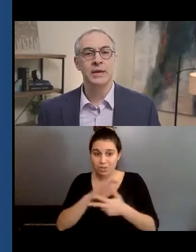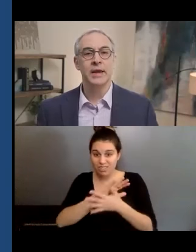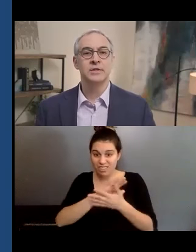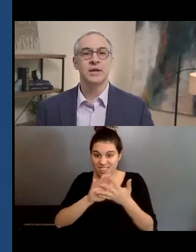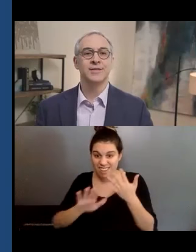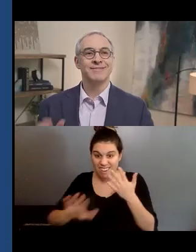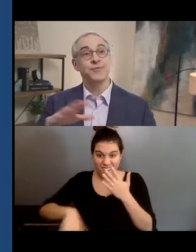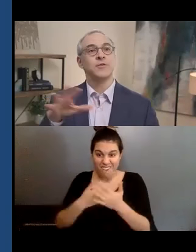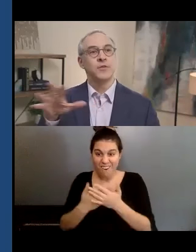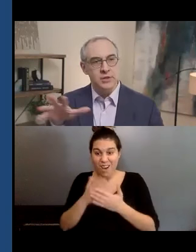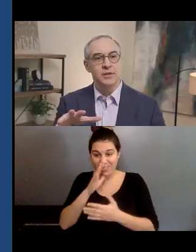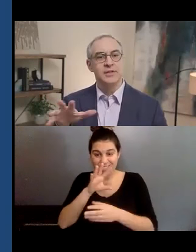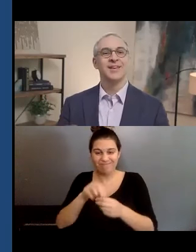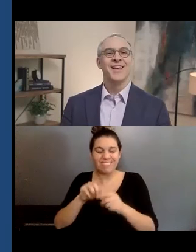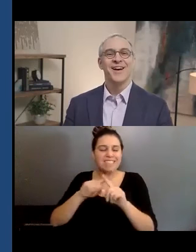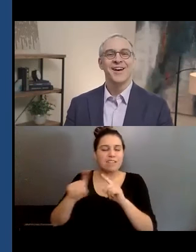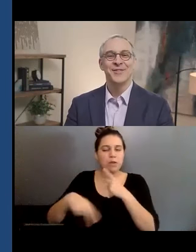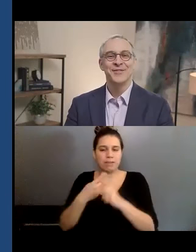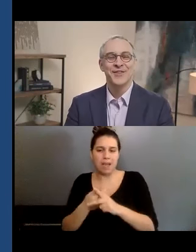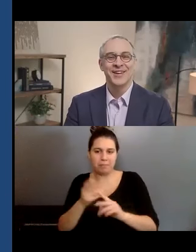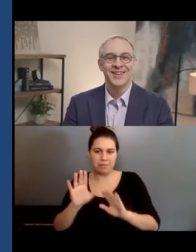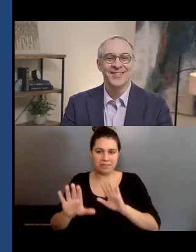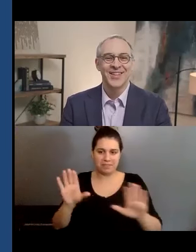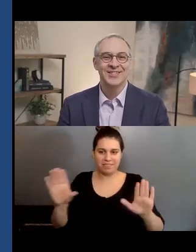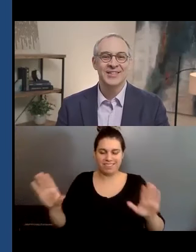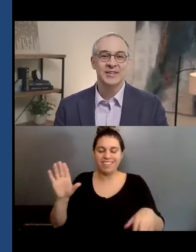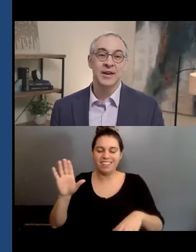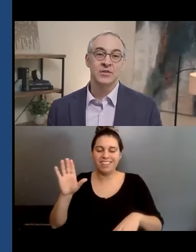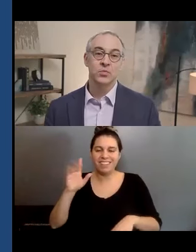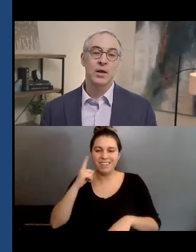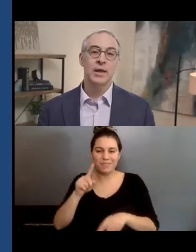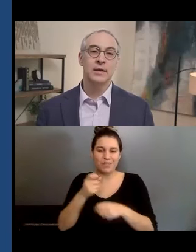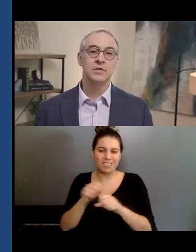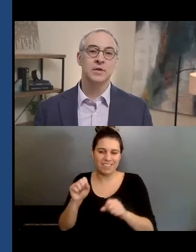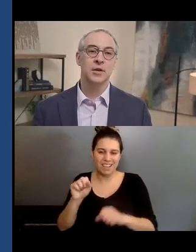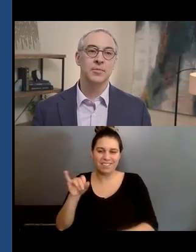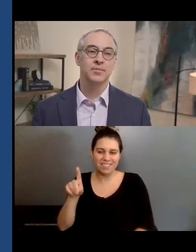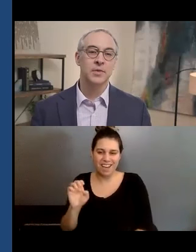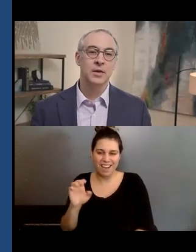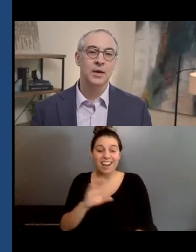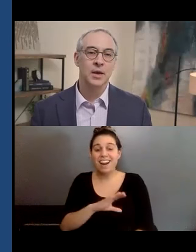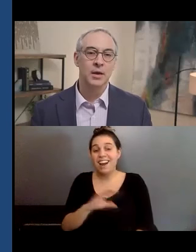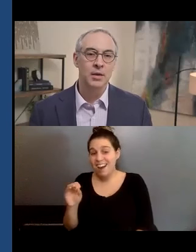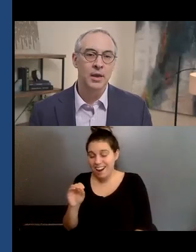be engaged in different versions of SAYSIDE, as well as